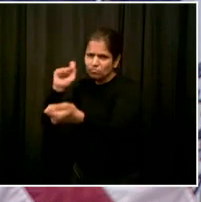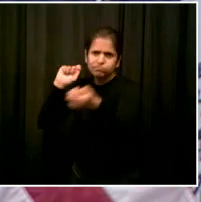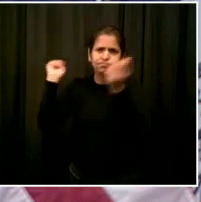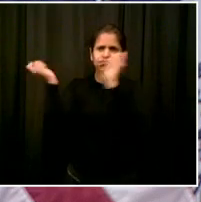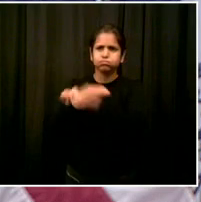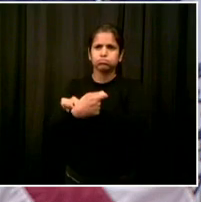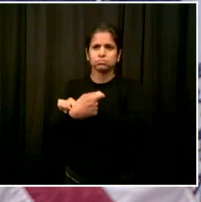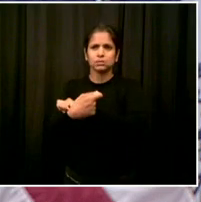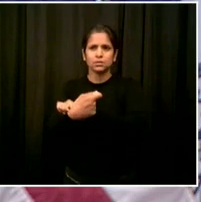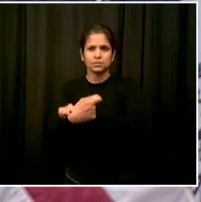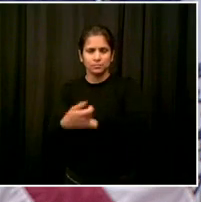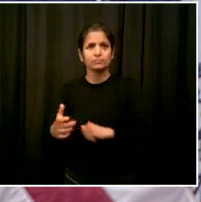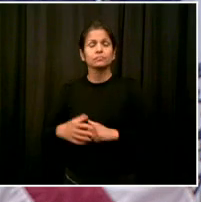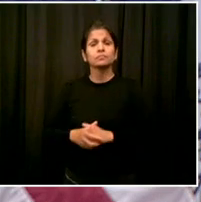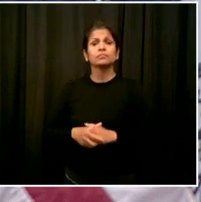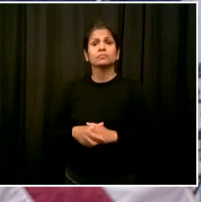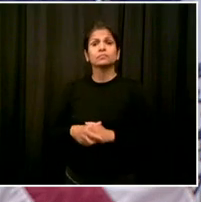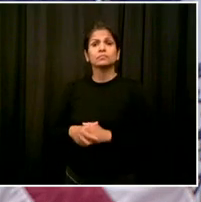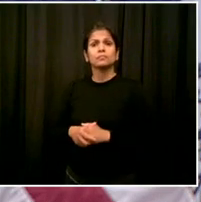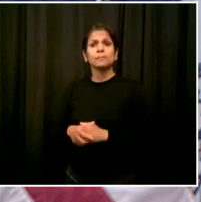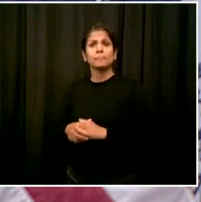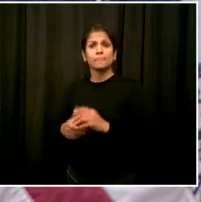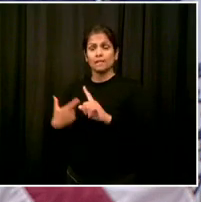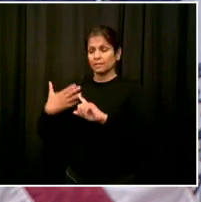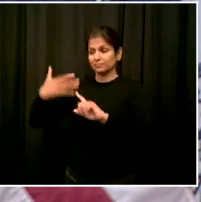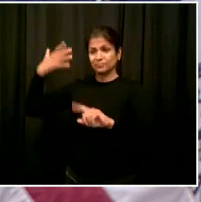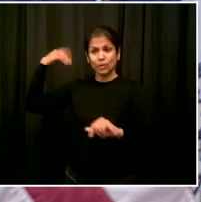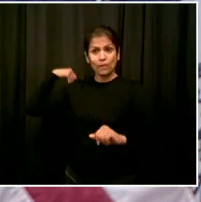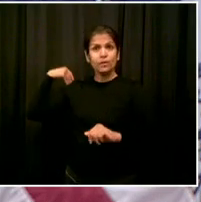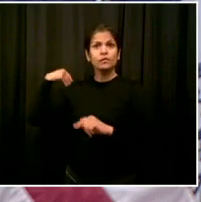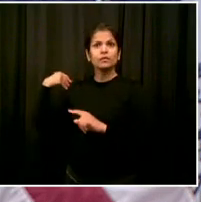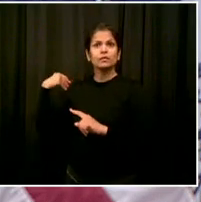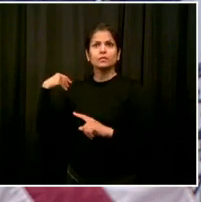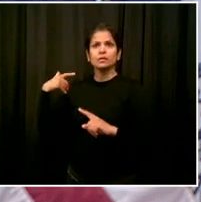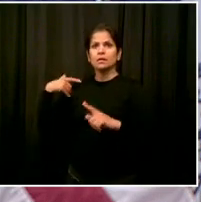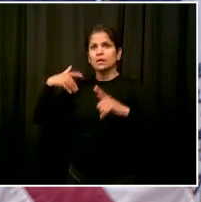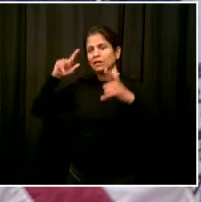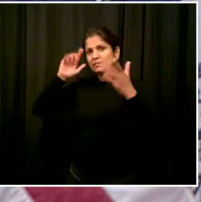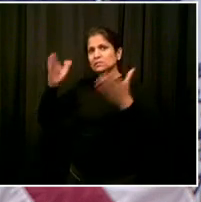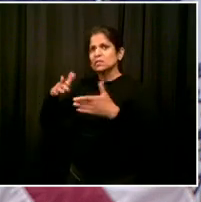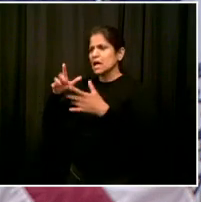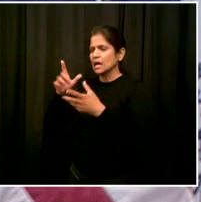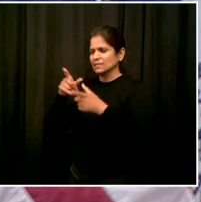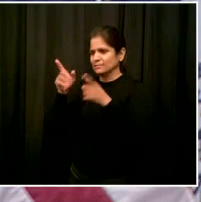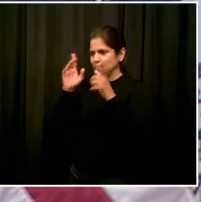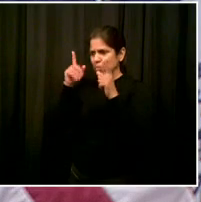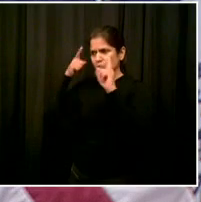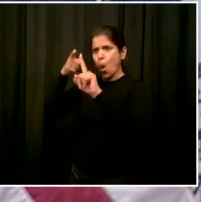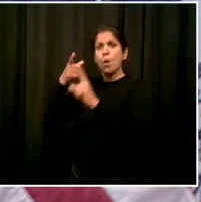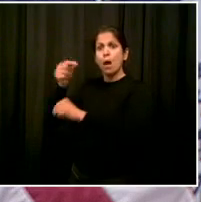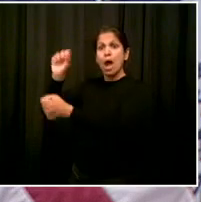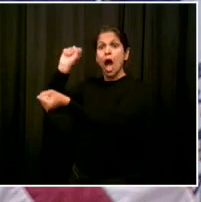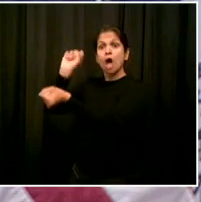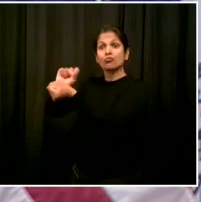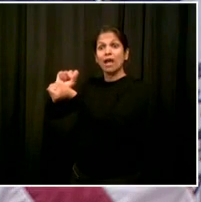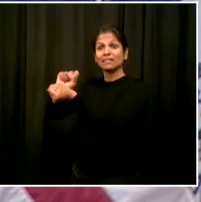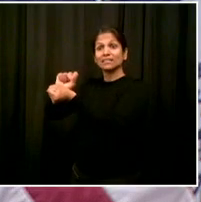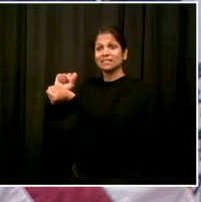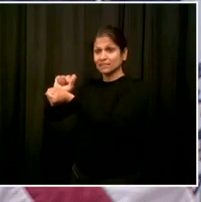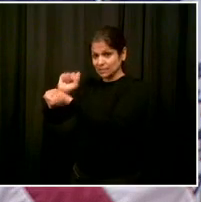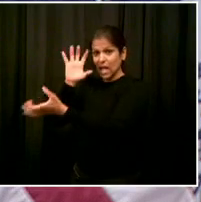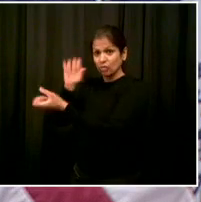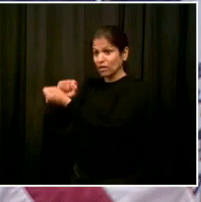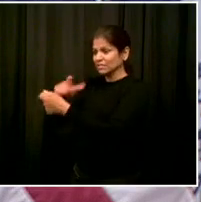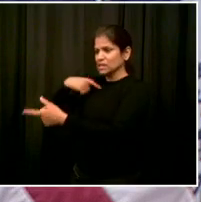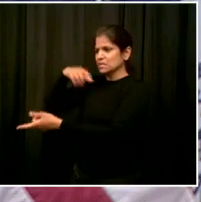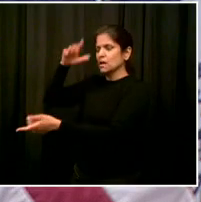punitive entity in the sense of heavy emphasis on arrest and stops to a police force that has consistently